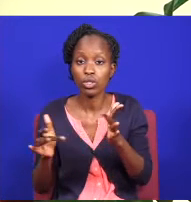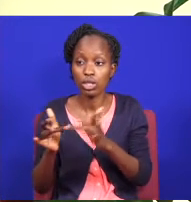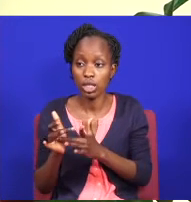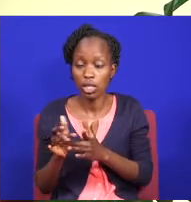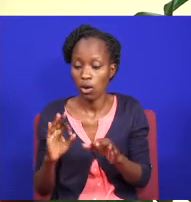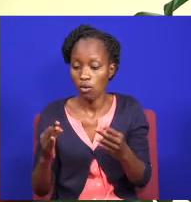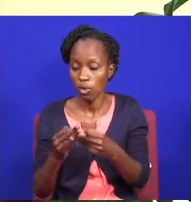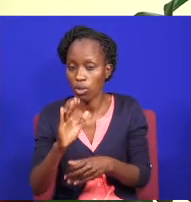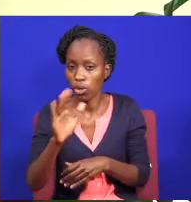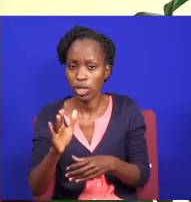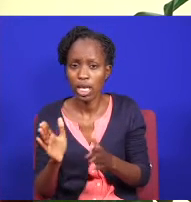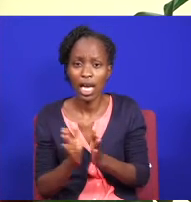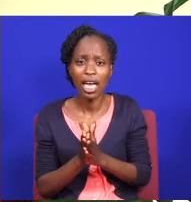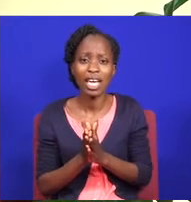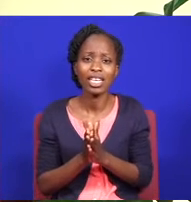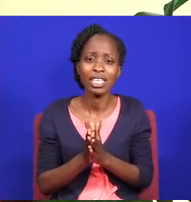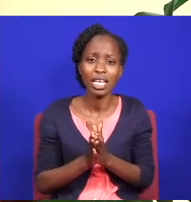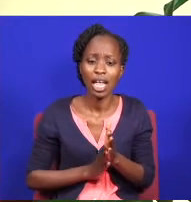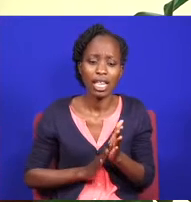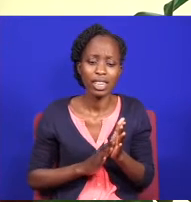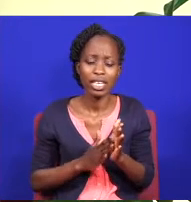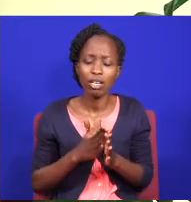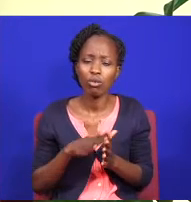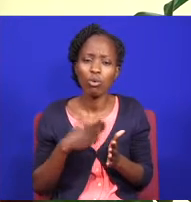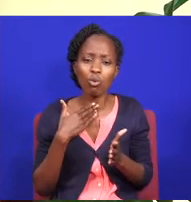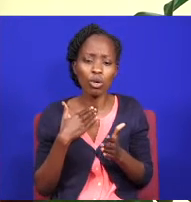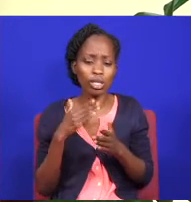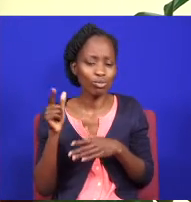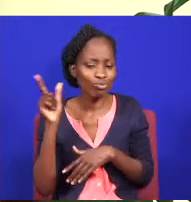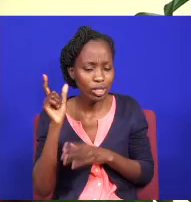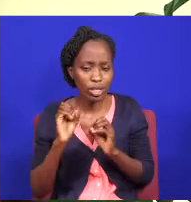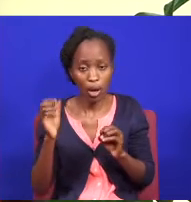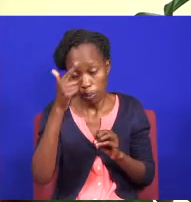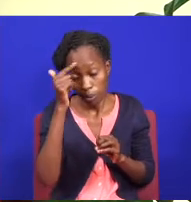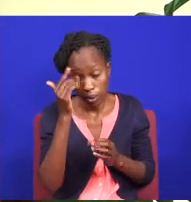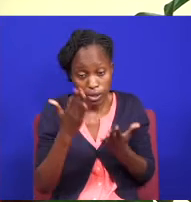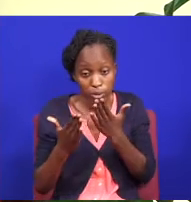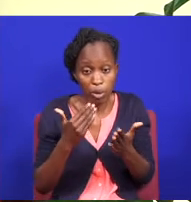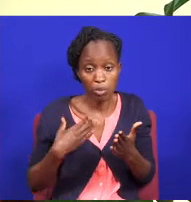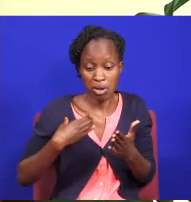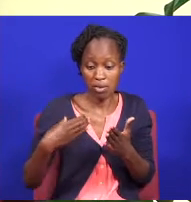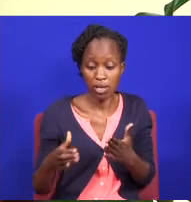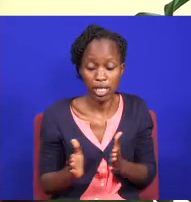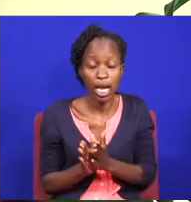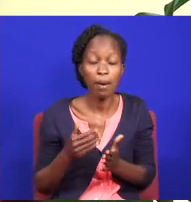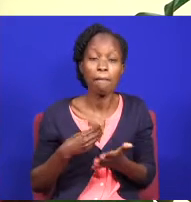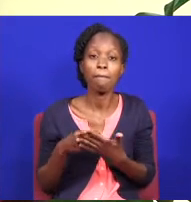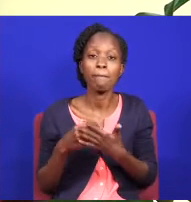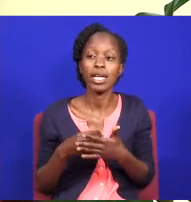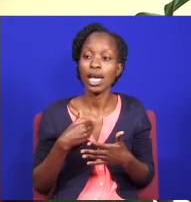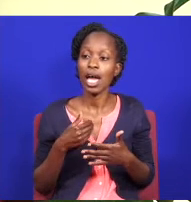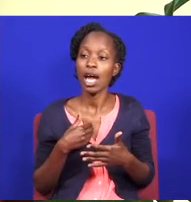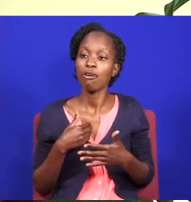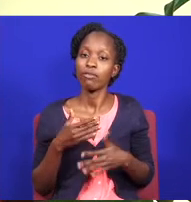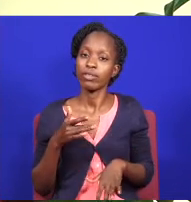family. And they are bringing all these arguments because they have money. Kiama is saying because they are rich, they can do anything with money, they can